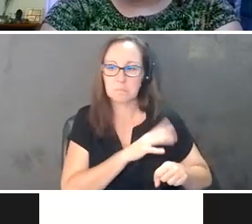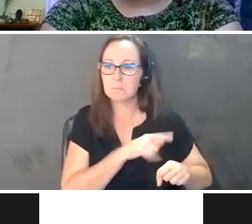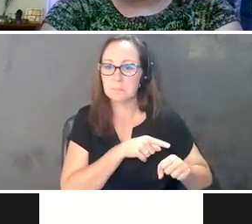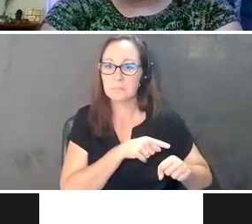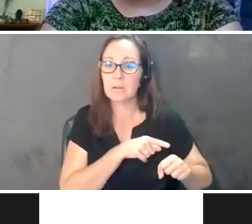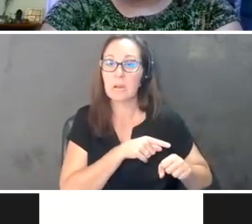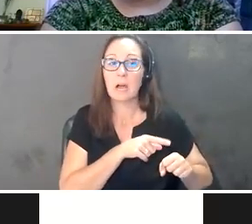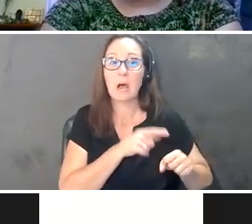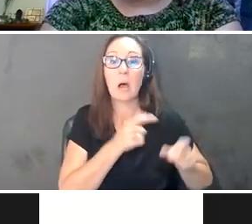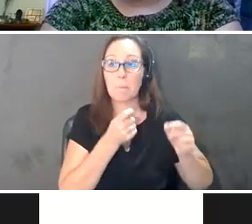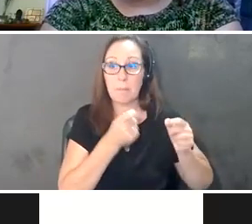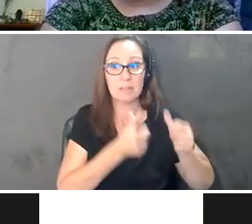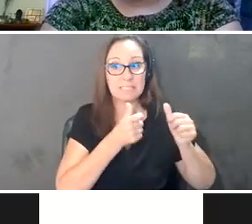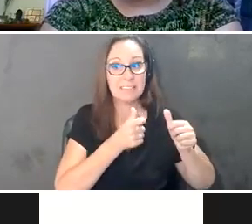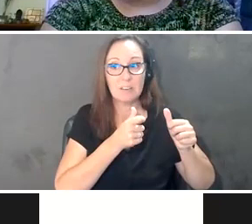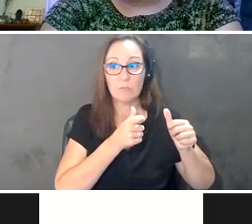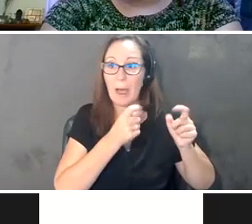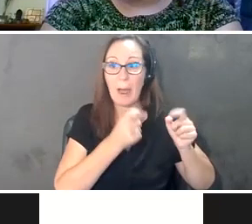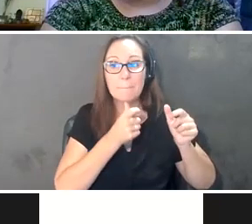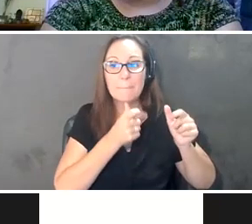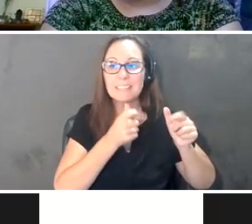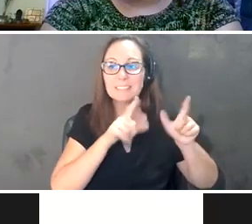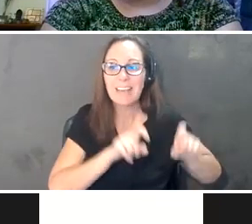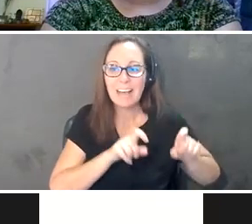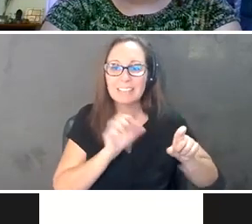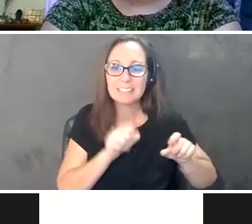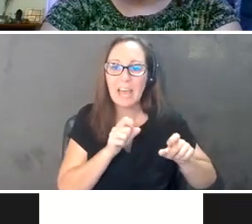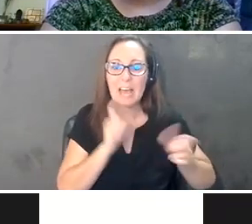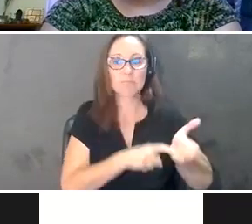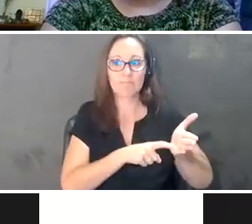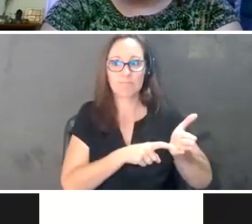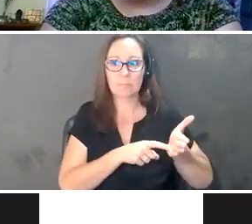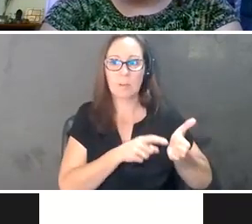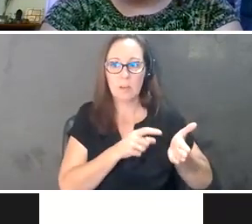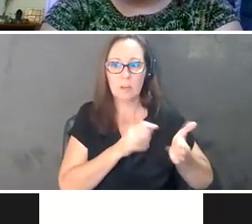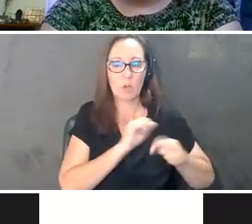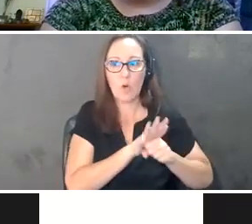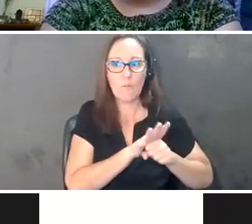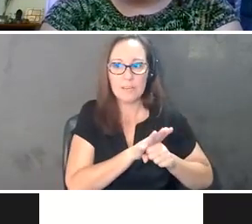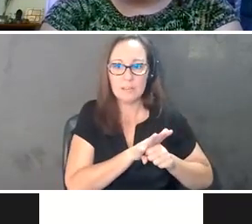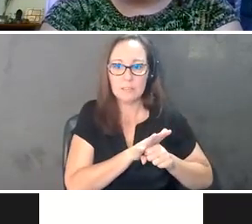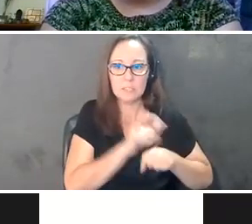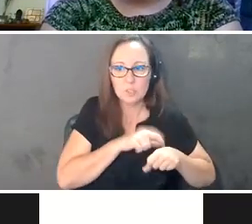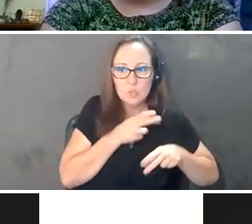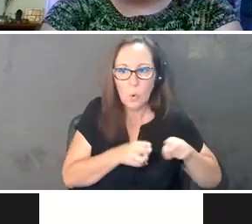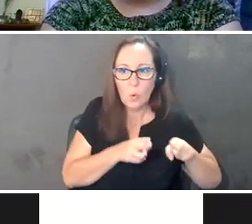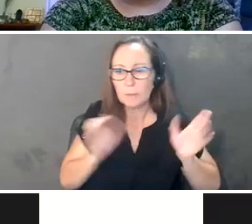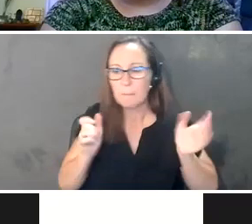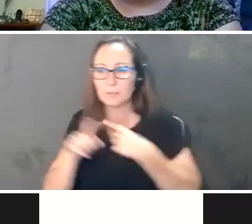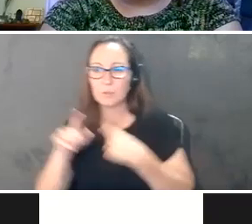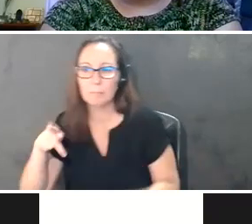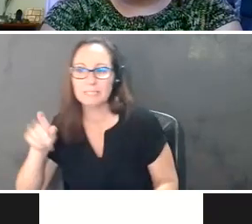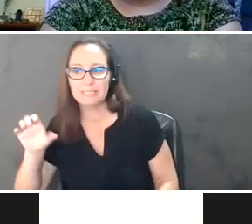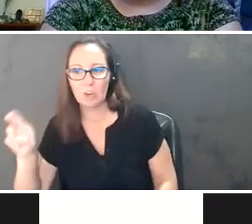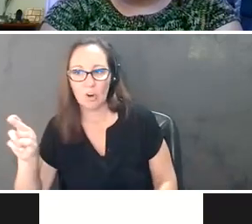be positive and detect COVID at a more narrow window than the PCR test, okay? So that's why you could still have